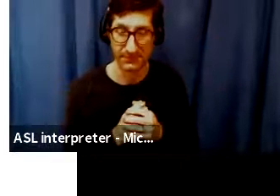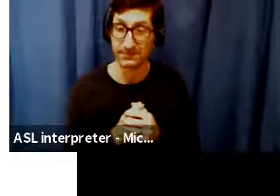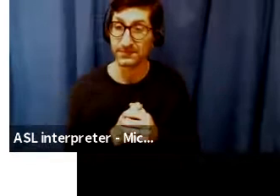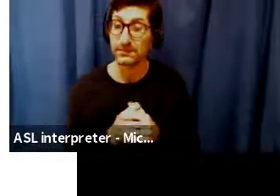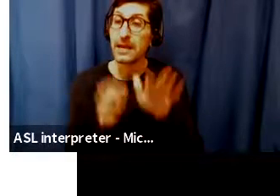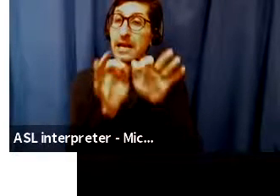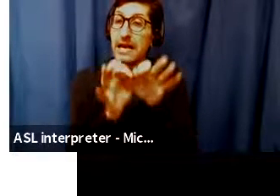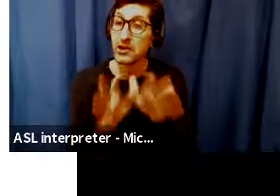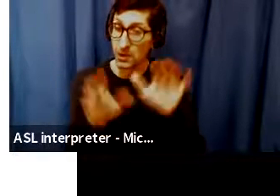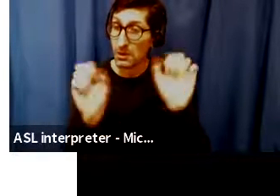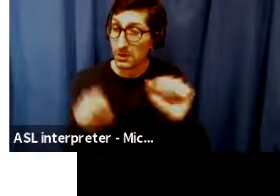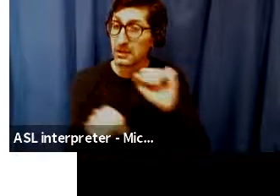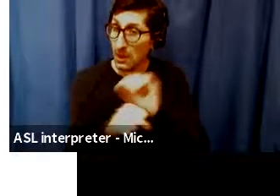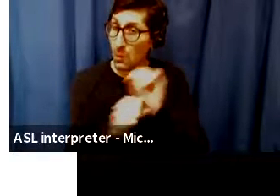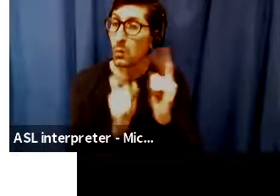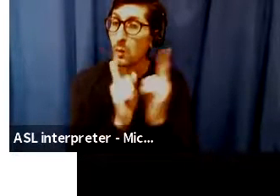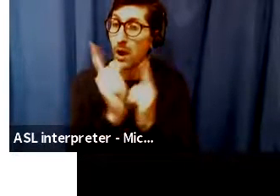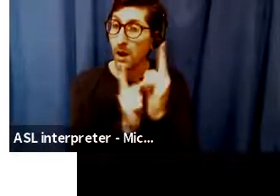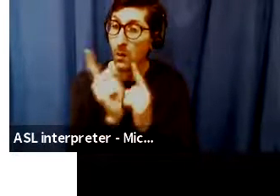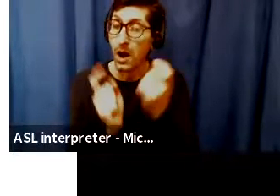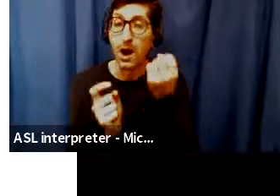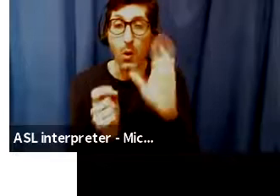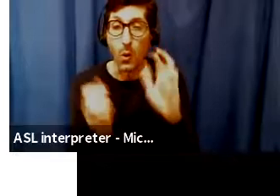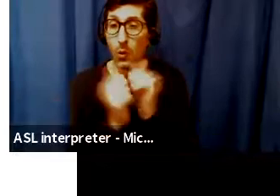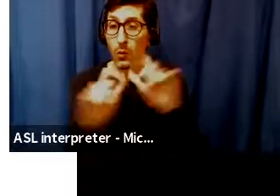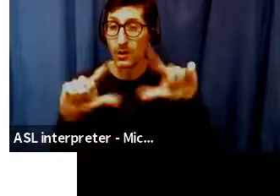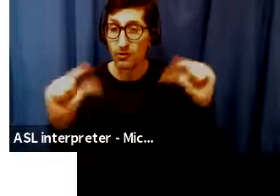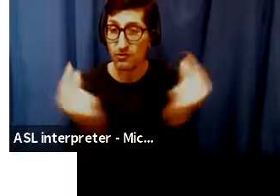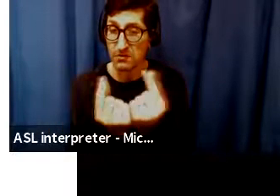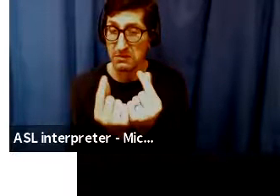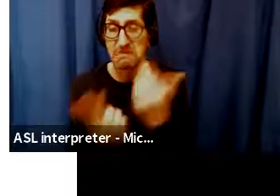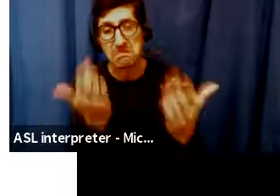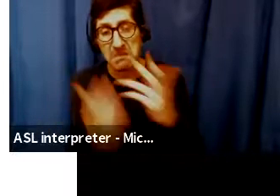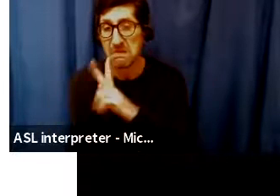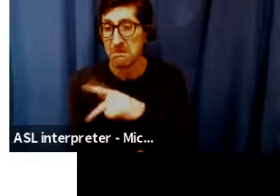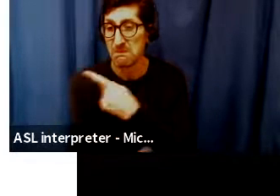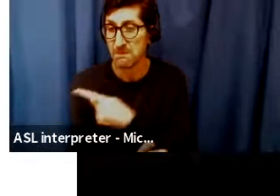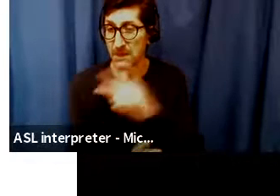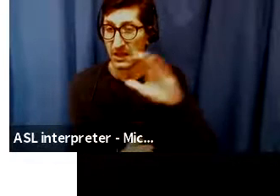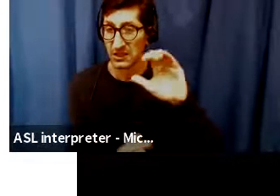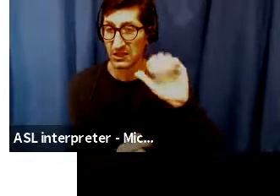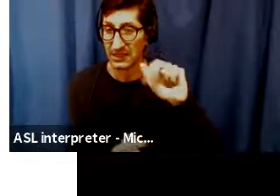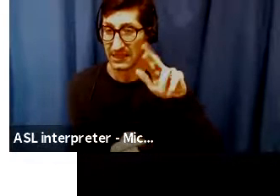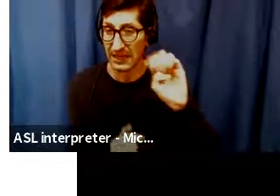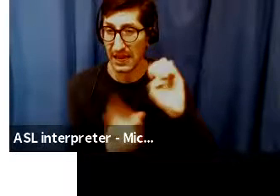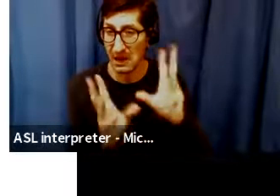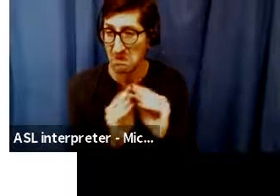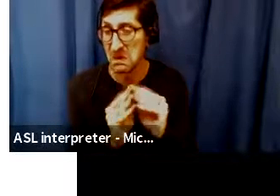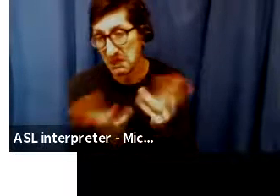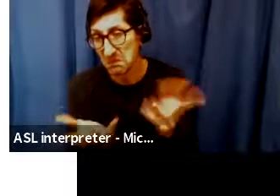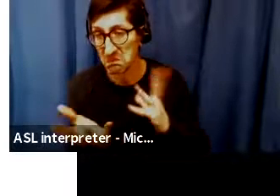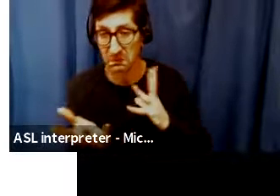one-on-one or in a group setting, say a patient care meeting. Just make sure that